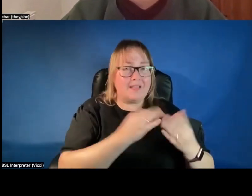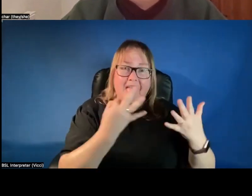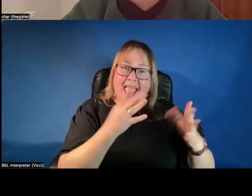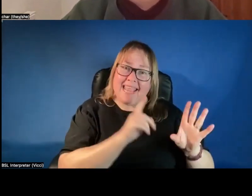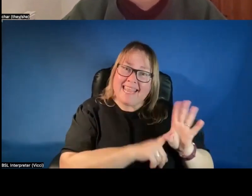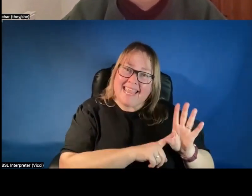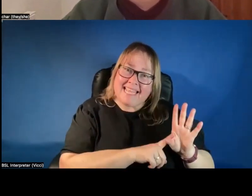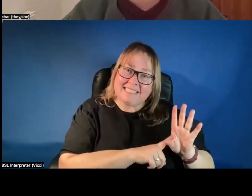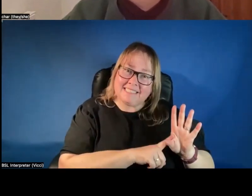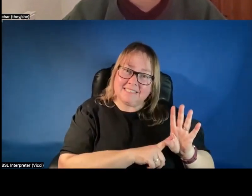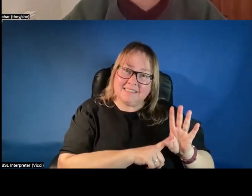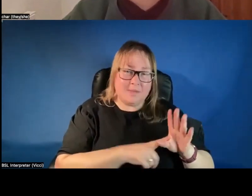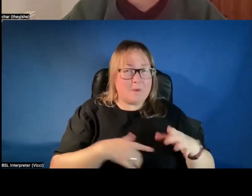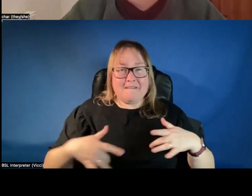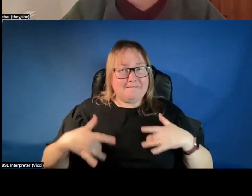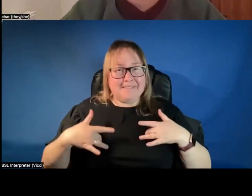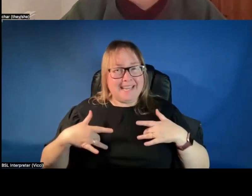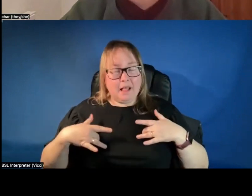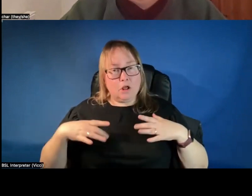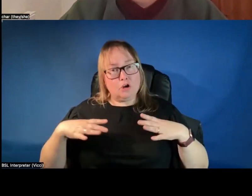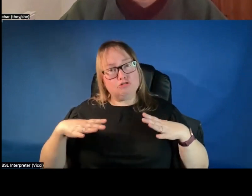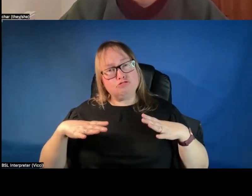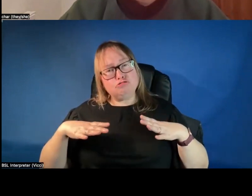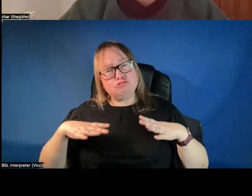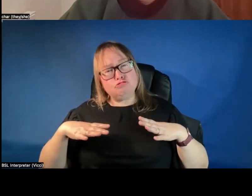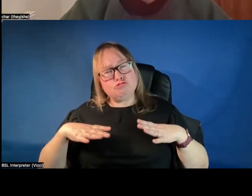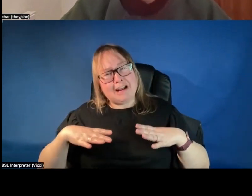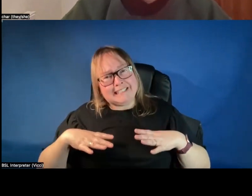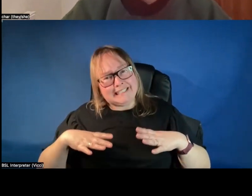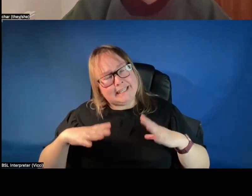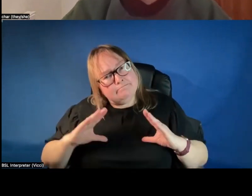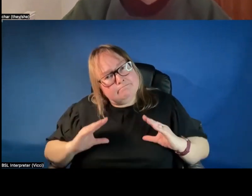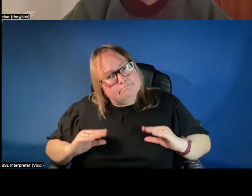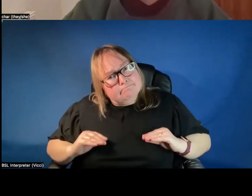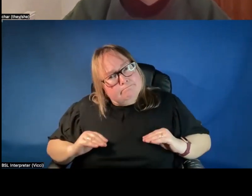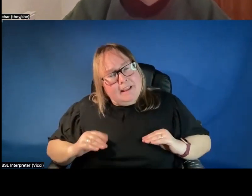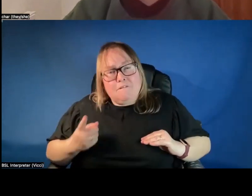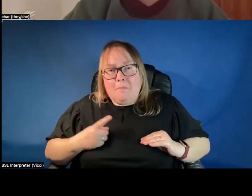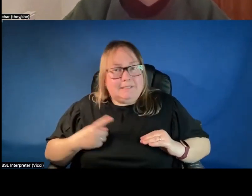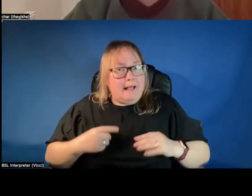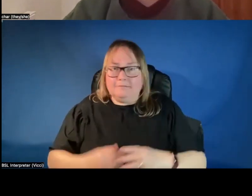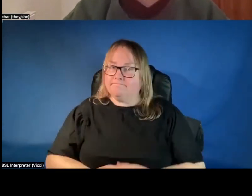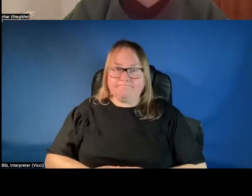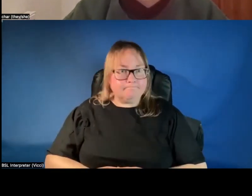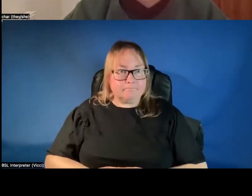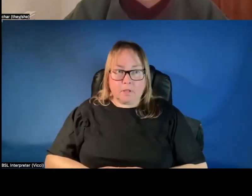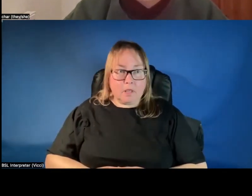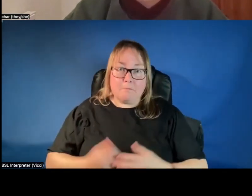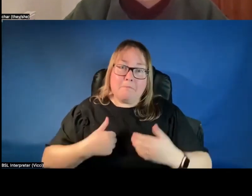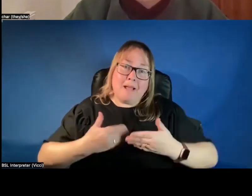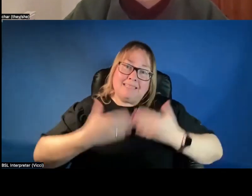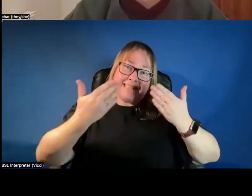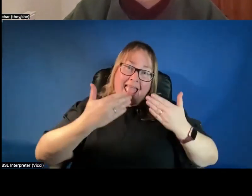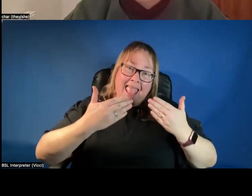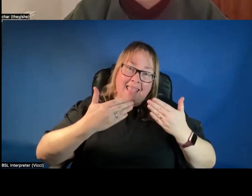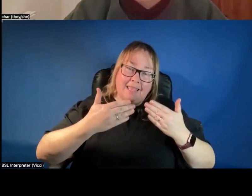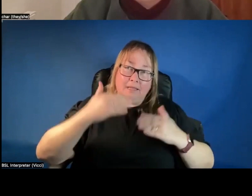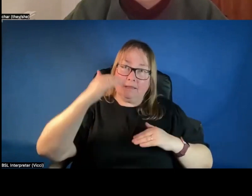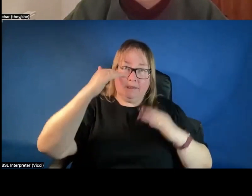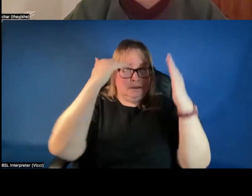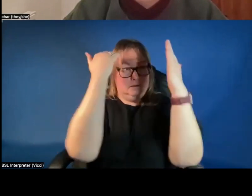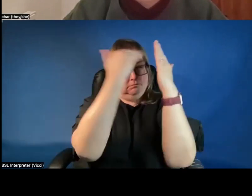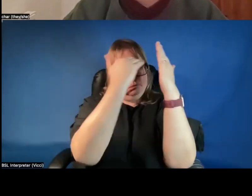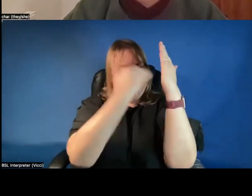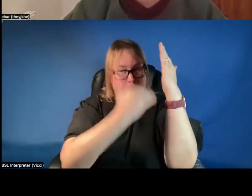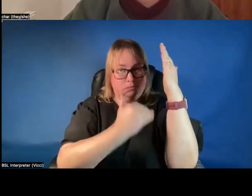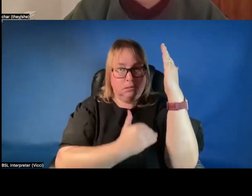I'm still not resting. I still haven't found a way of integrating rest into my day, never mind my